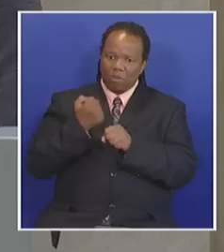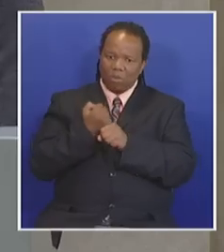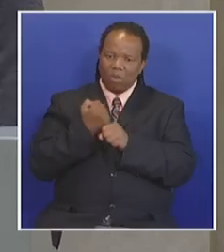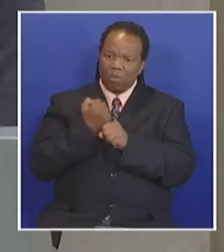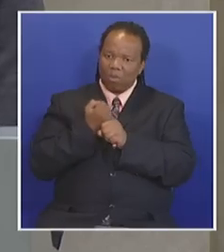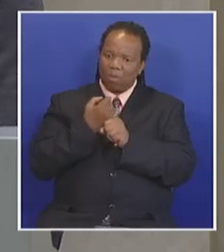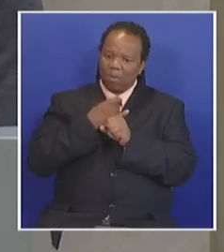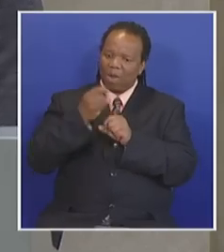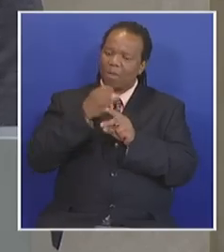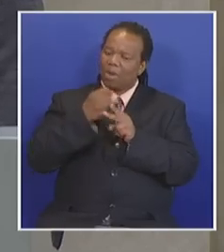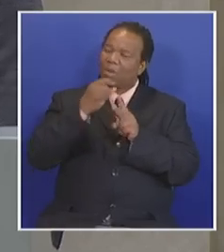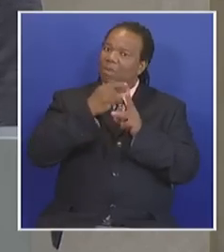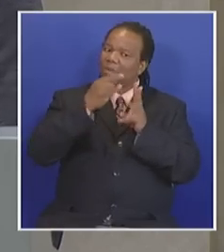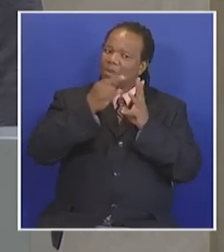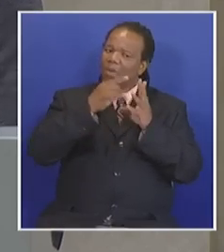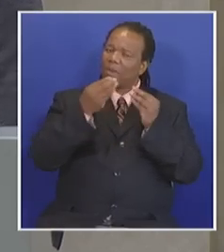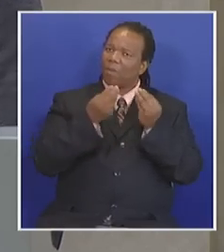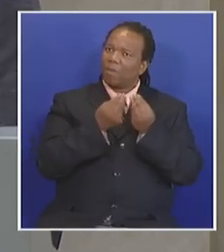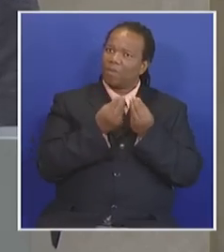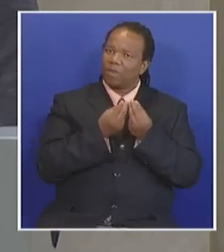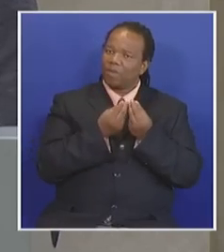through, the process of achieving the